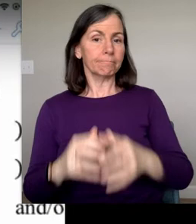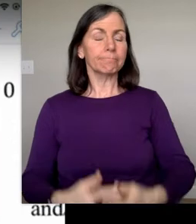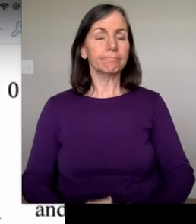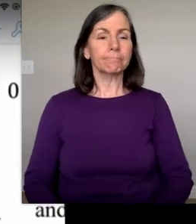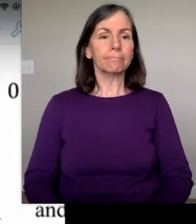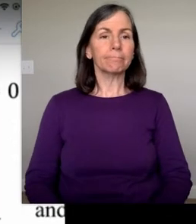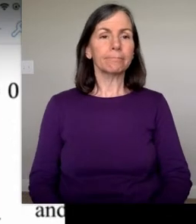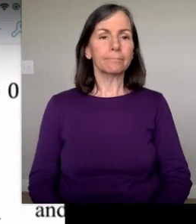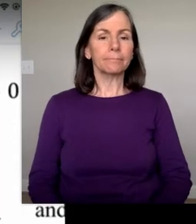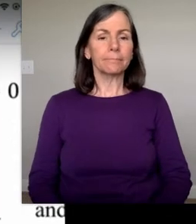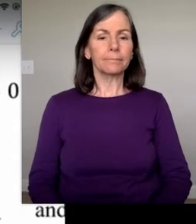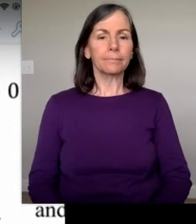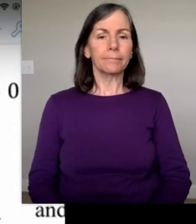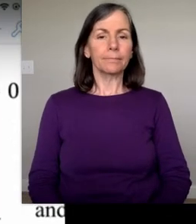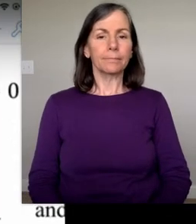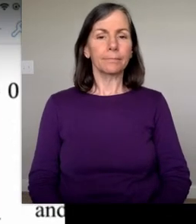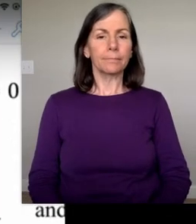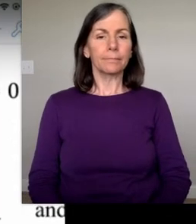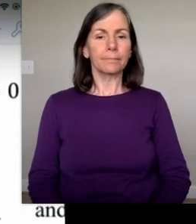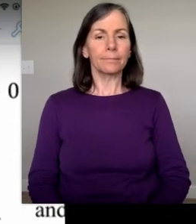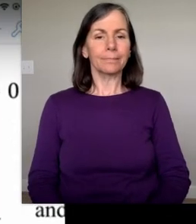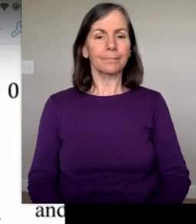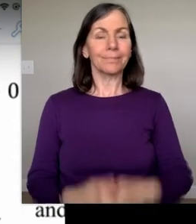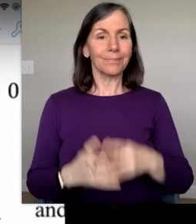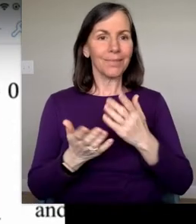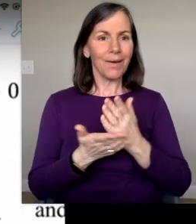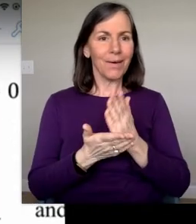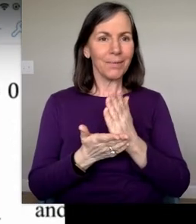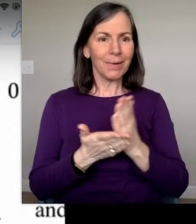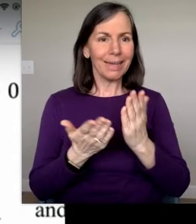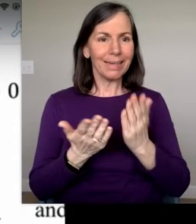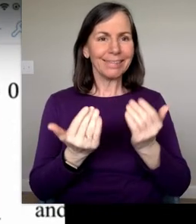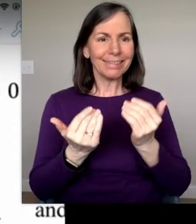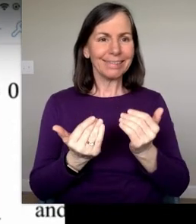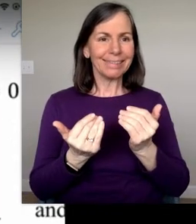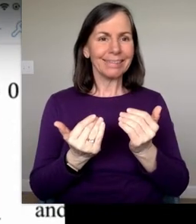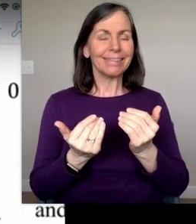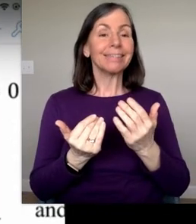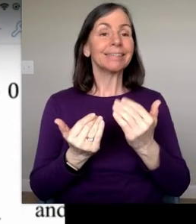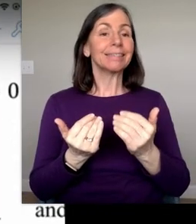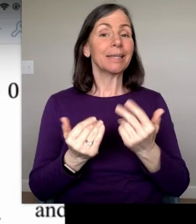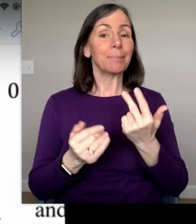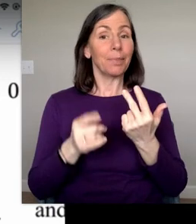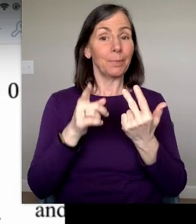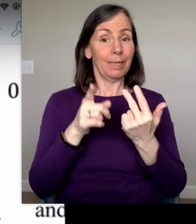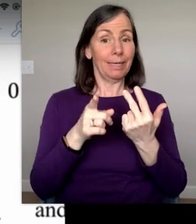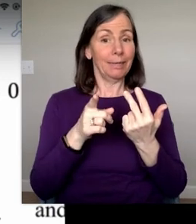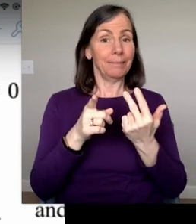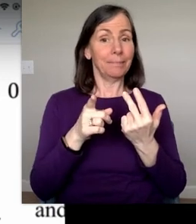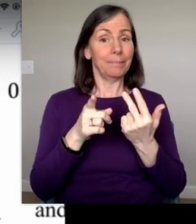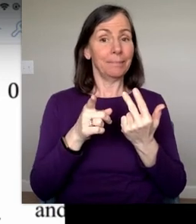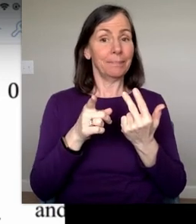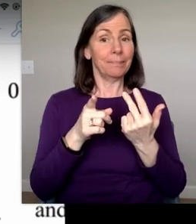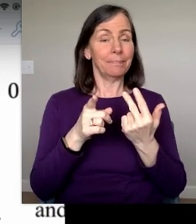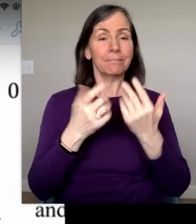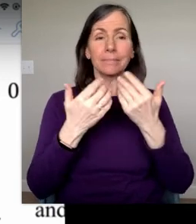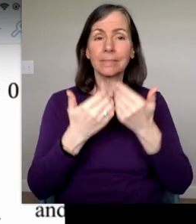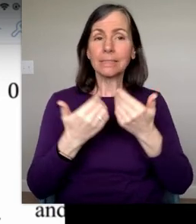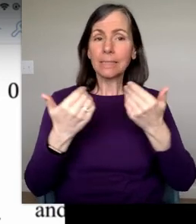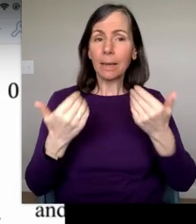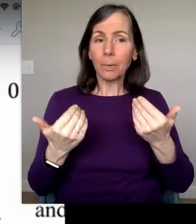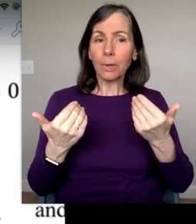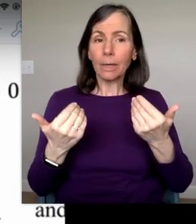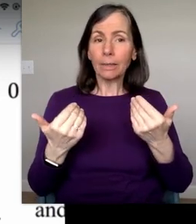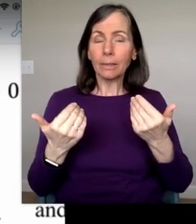All right. Step 3 says, separate